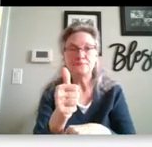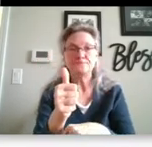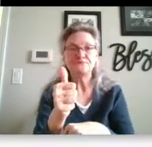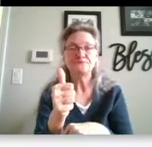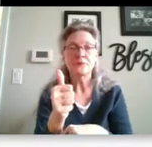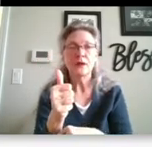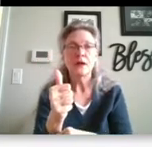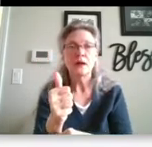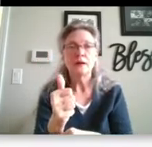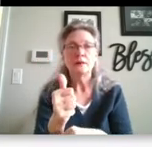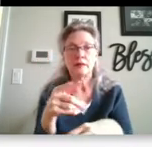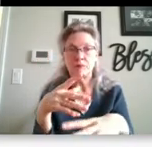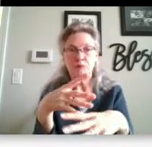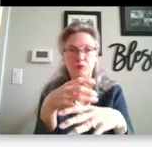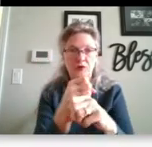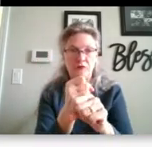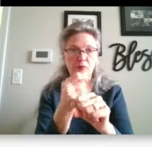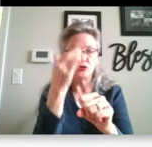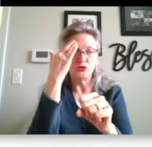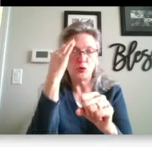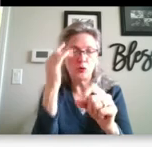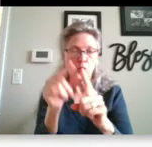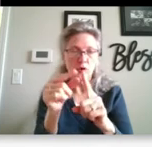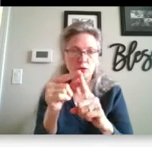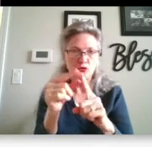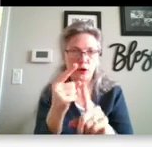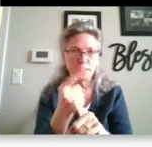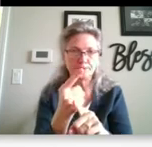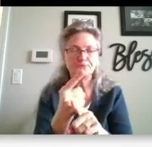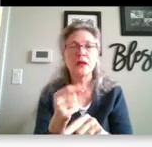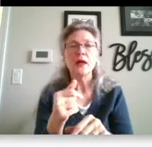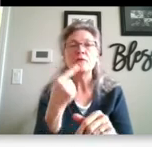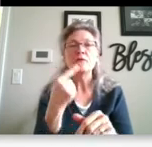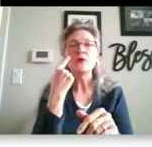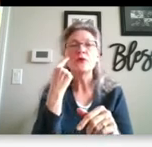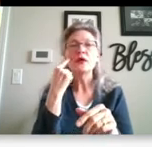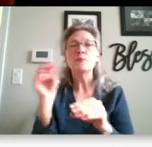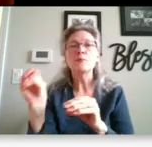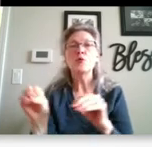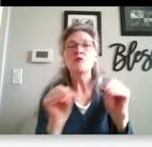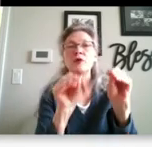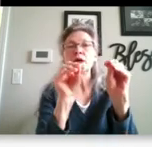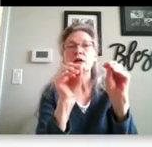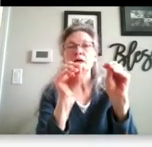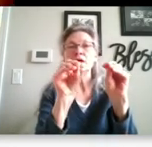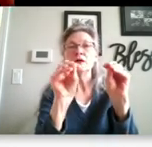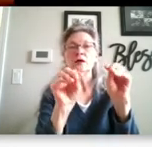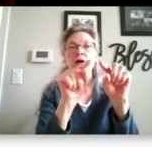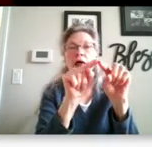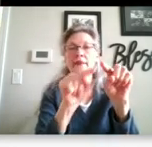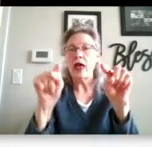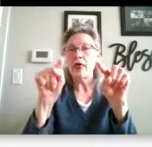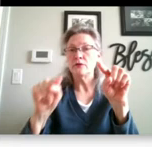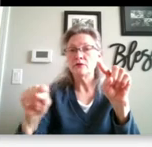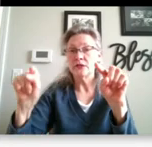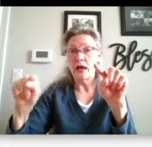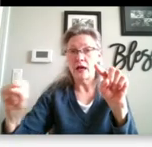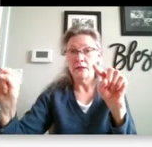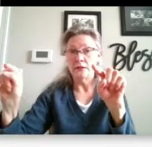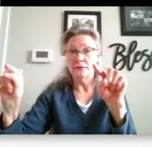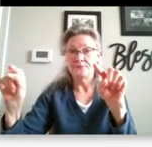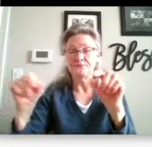here, but you know what those words should be, right? If we think moving on the other side of our decimal point, right, because we would have a decimal point